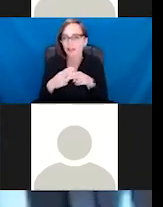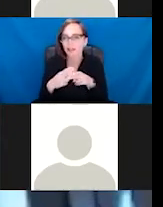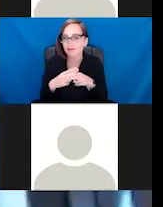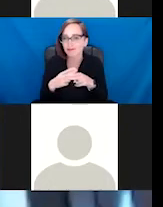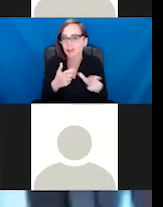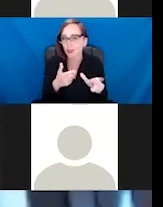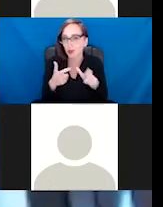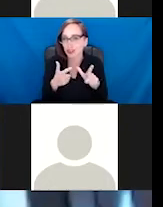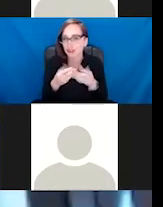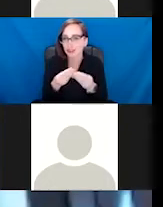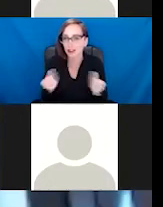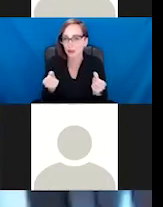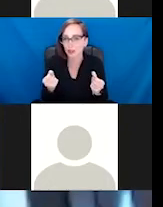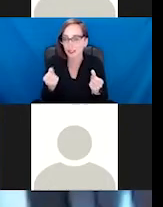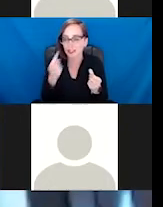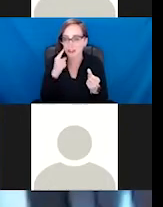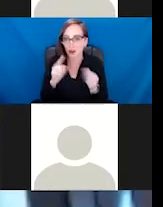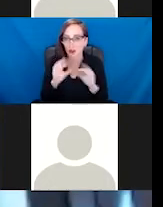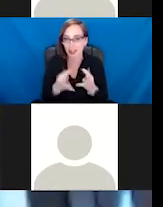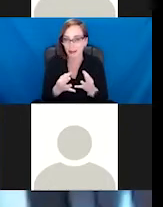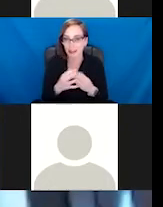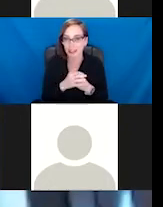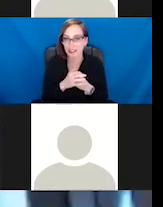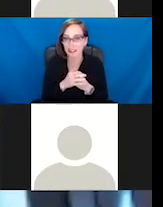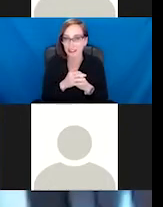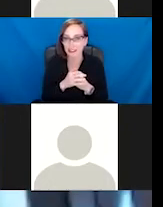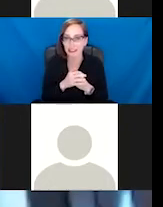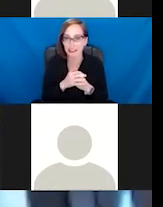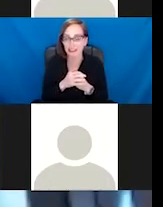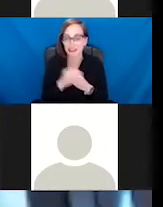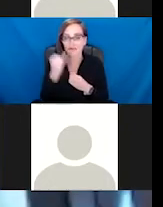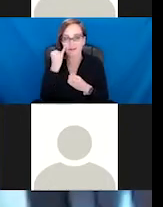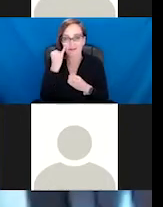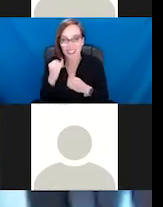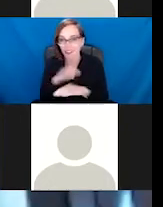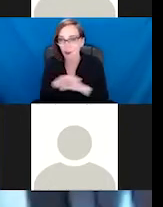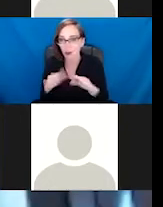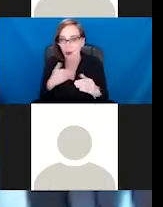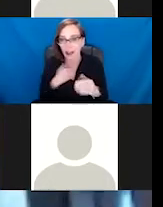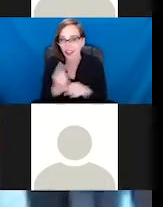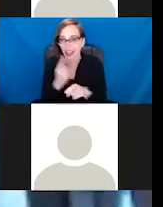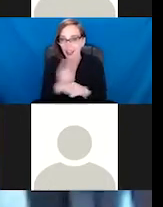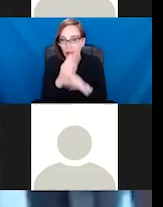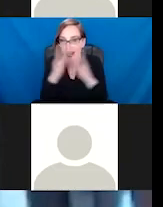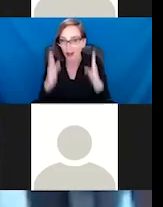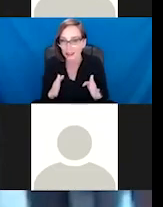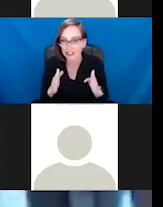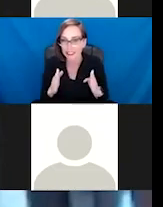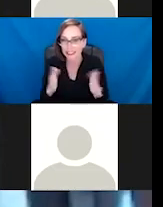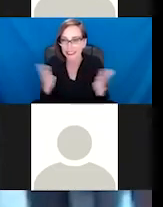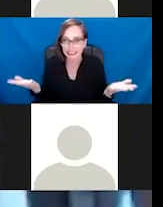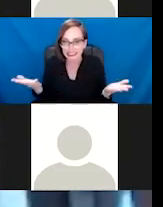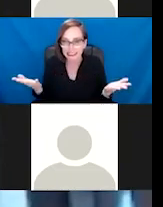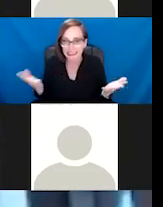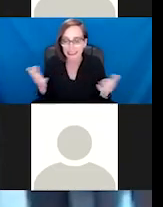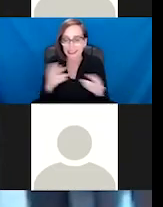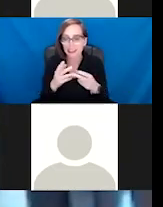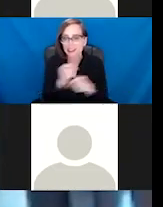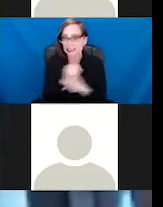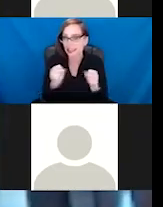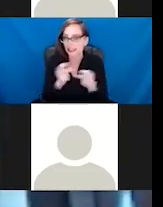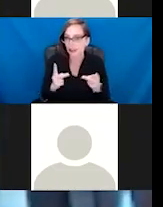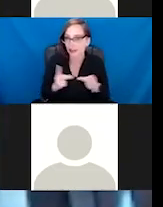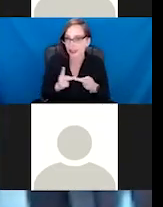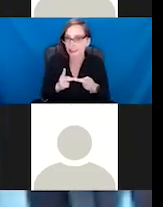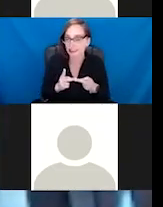folks. And when you think about this, if you don't have the adequate housing, your safety place, it impacts